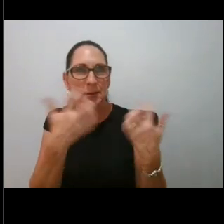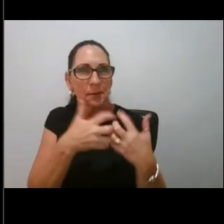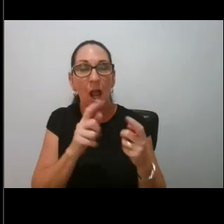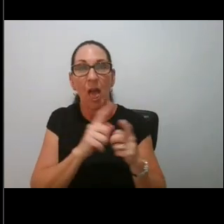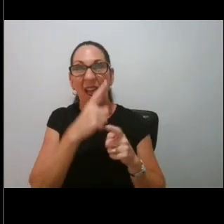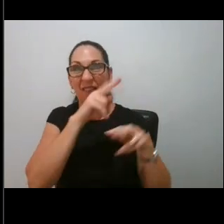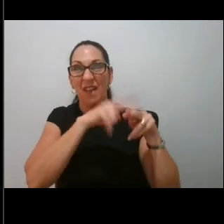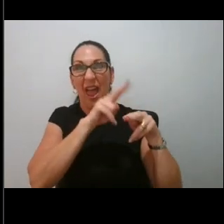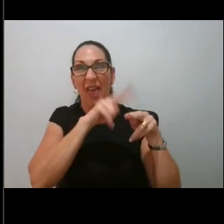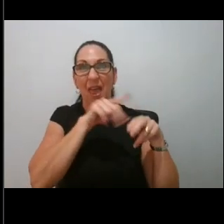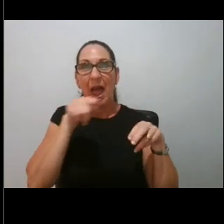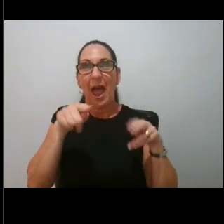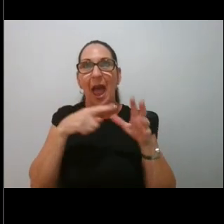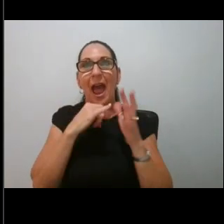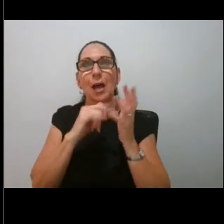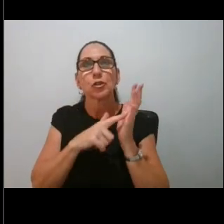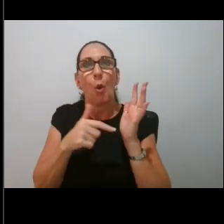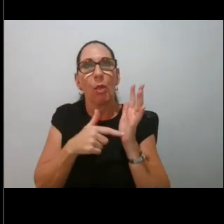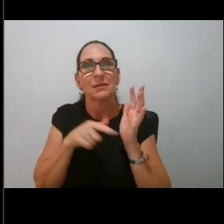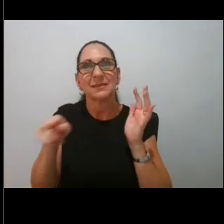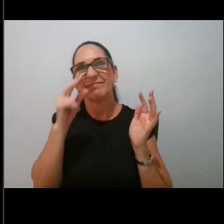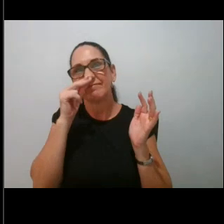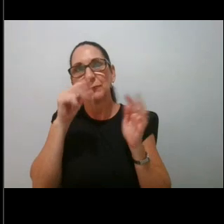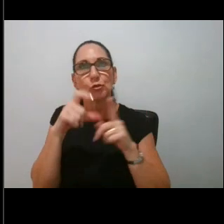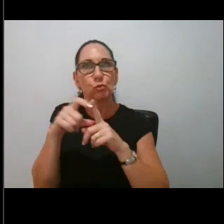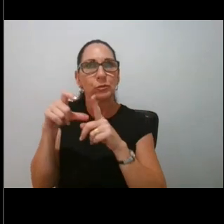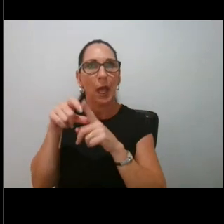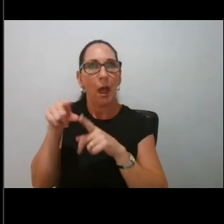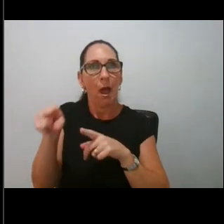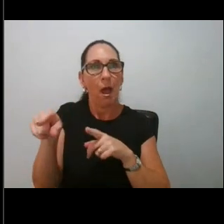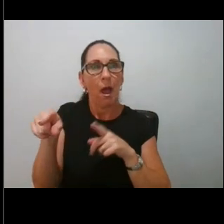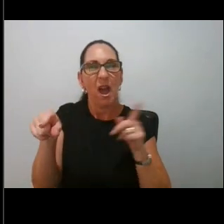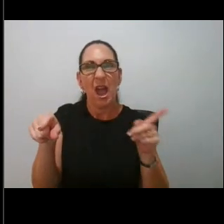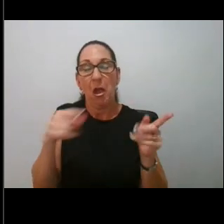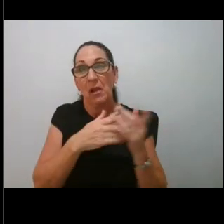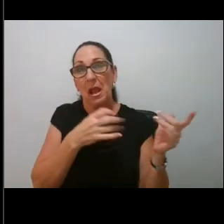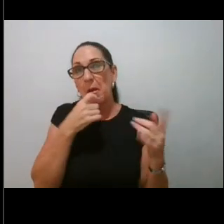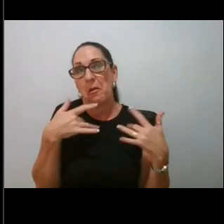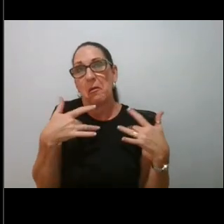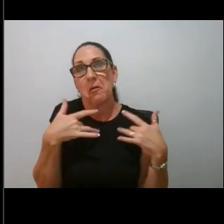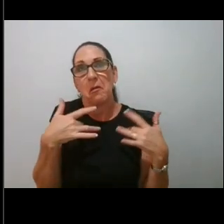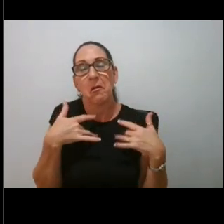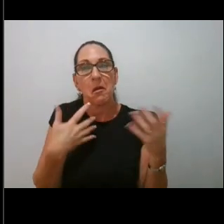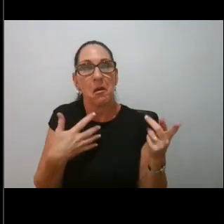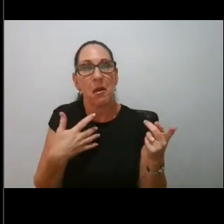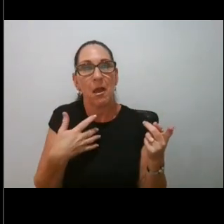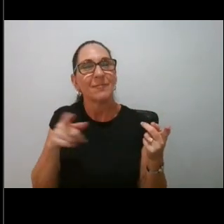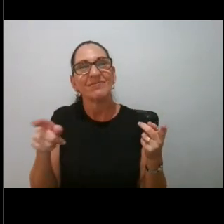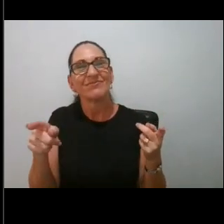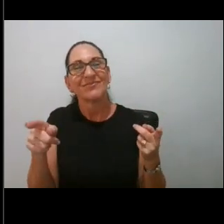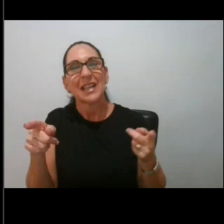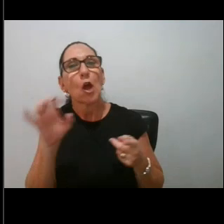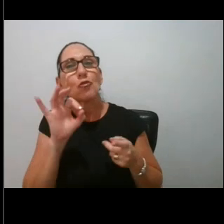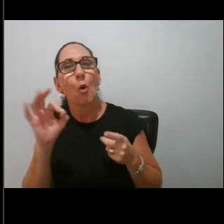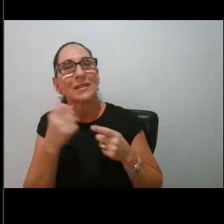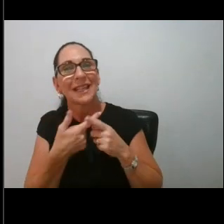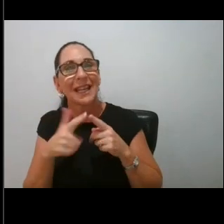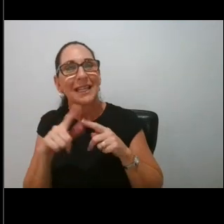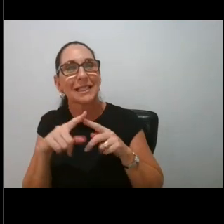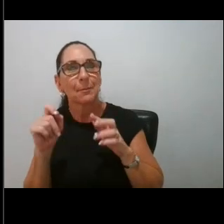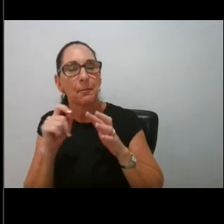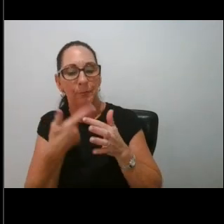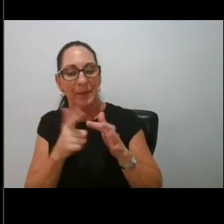teenage daughter. He had a fairly low level of accountability, but she wasn't expecting a lot from him, but she really wanted